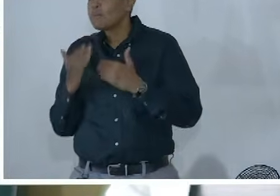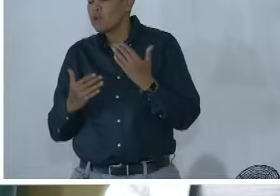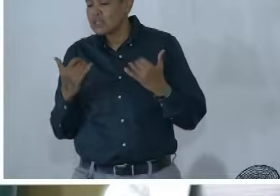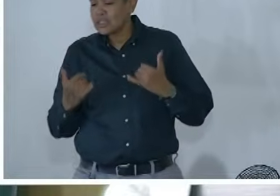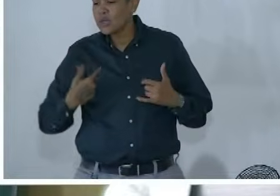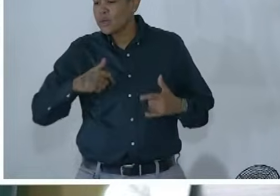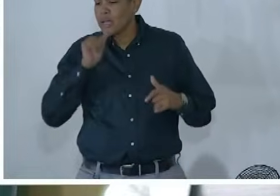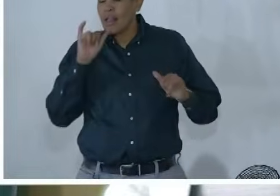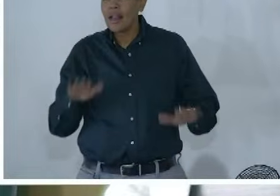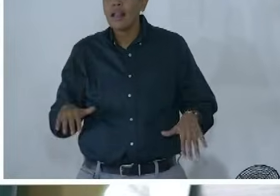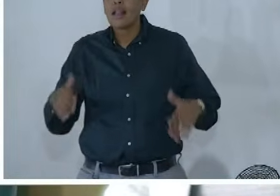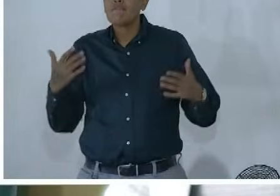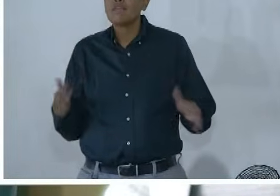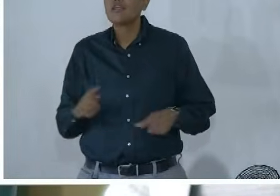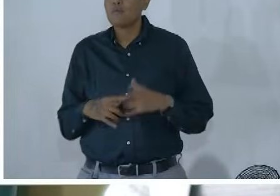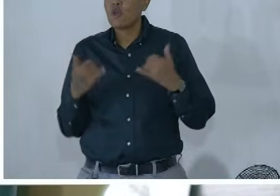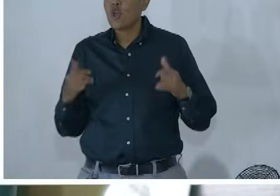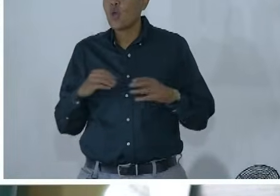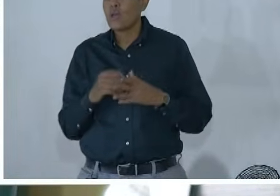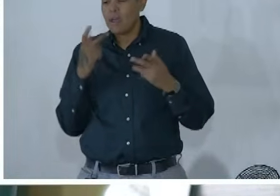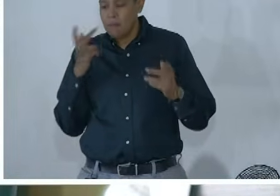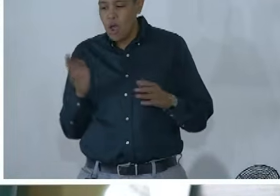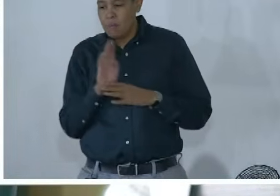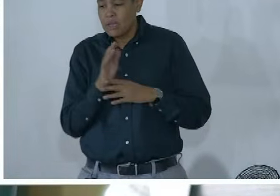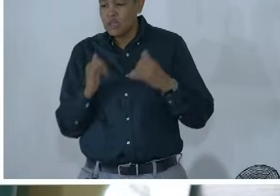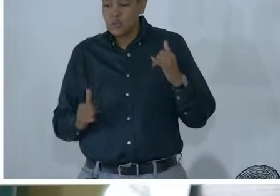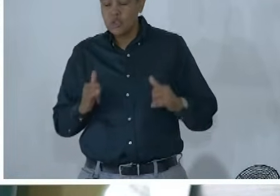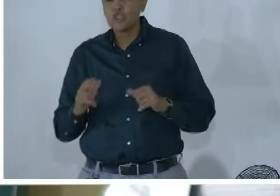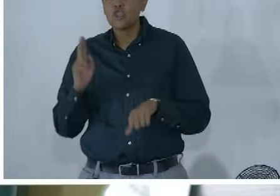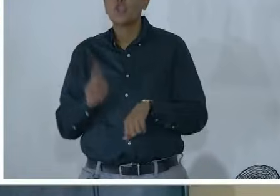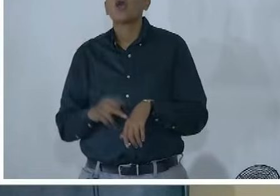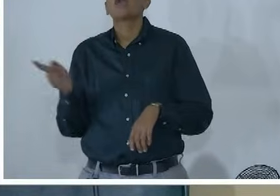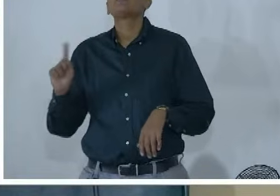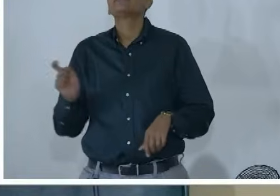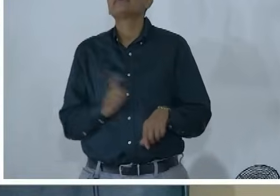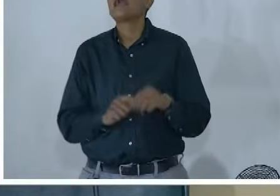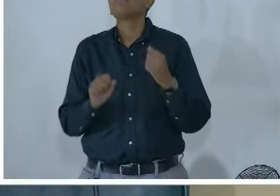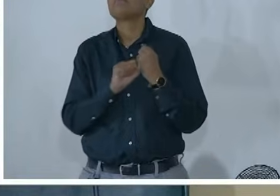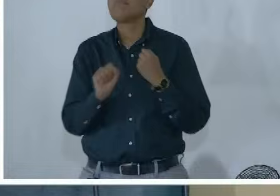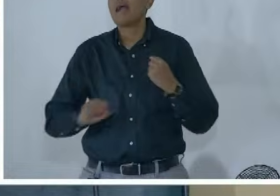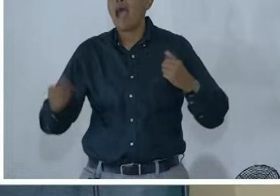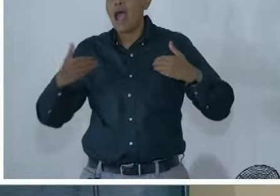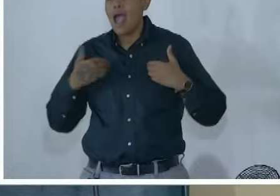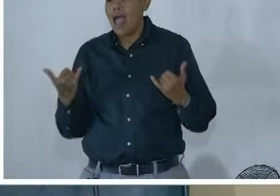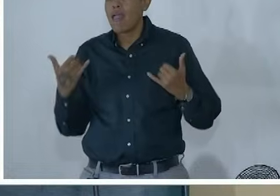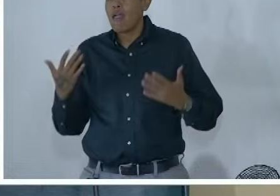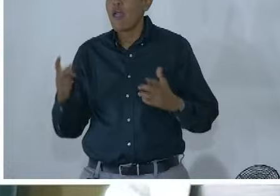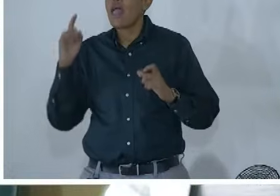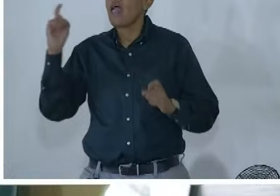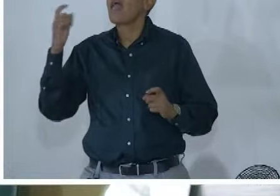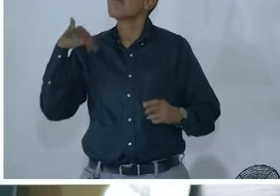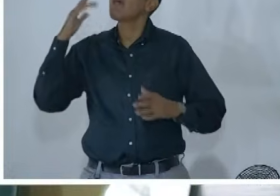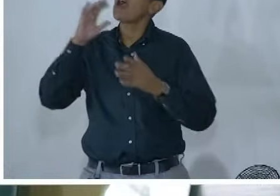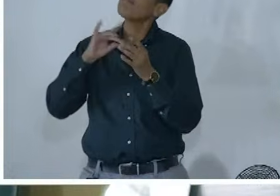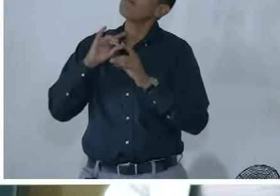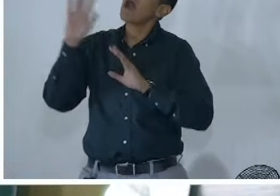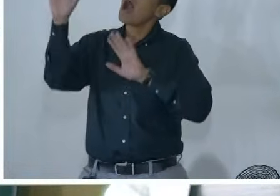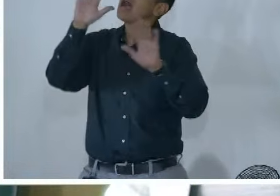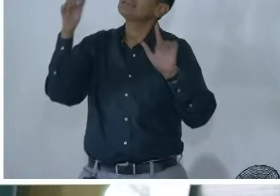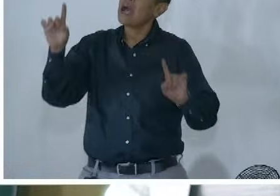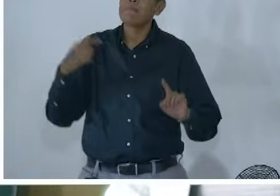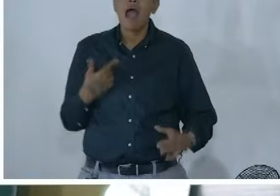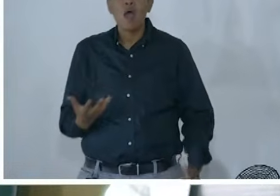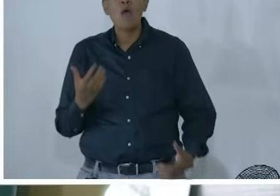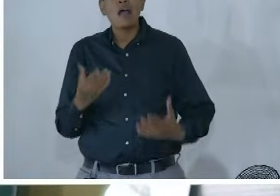not finished, but now we're in public business, which is normally the time that I would have to give my remarks. I will